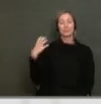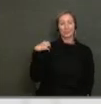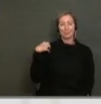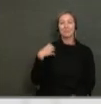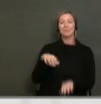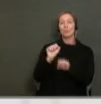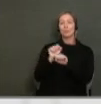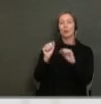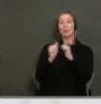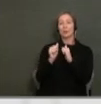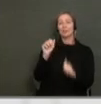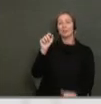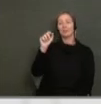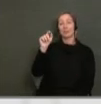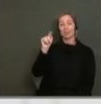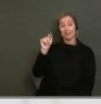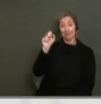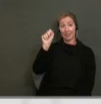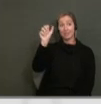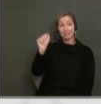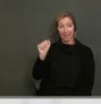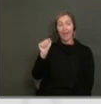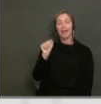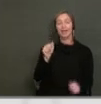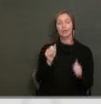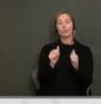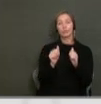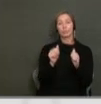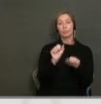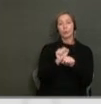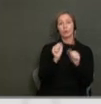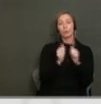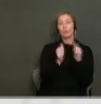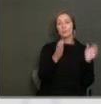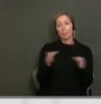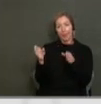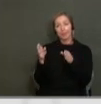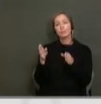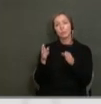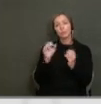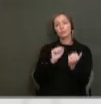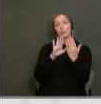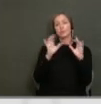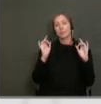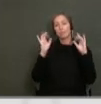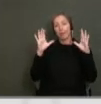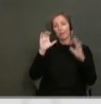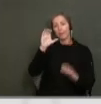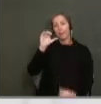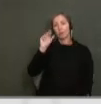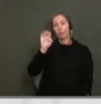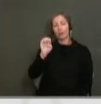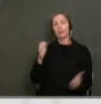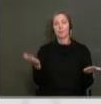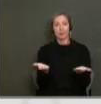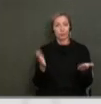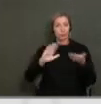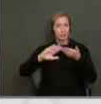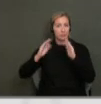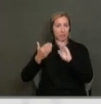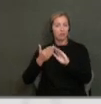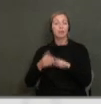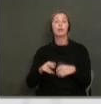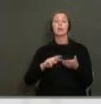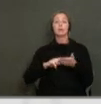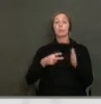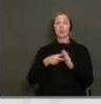to develop a plan that will address violent crime in our city. So the recommendation is to assign those